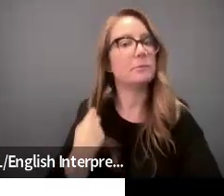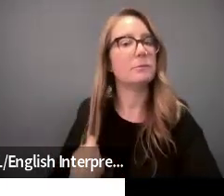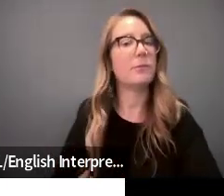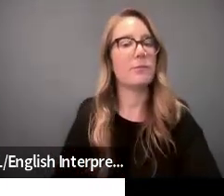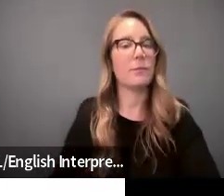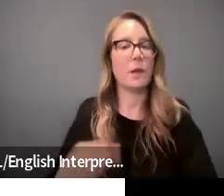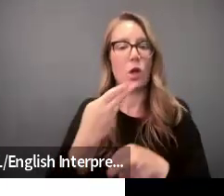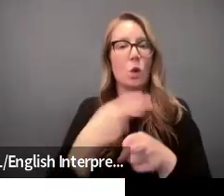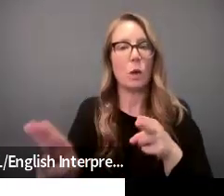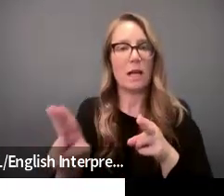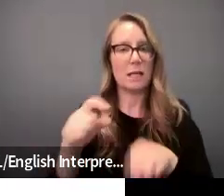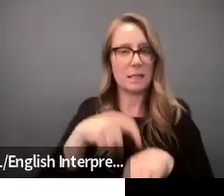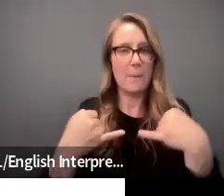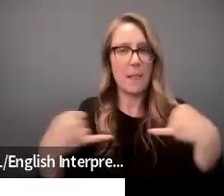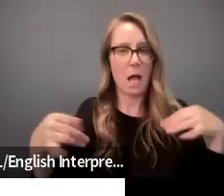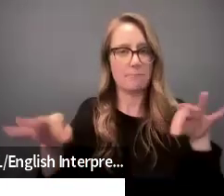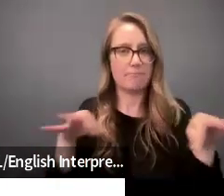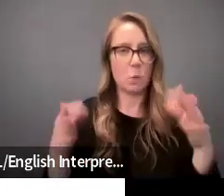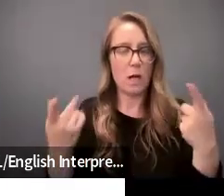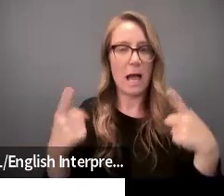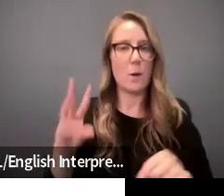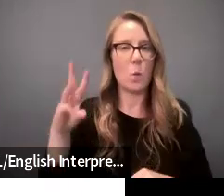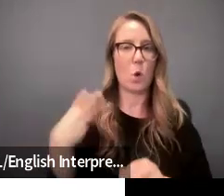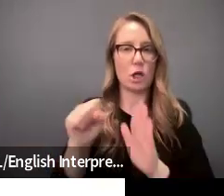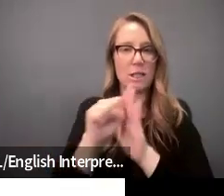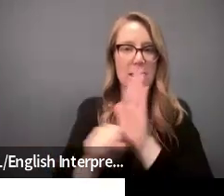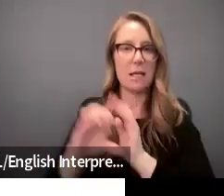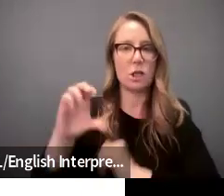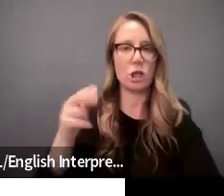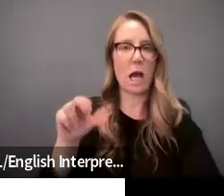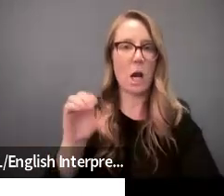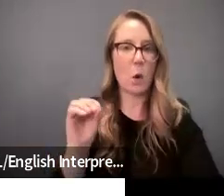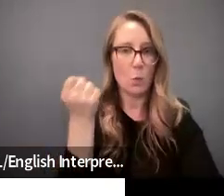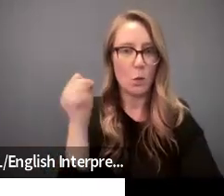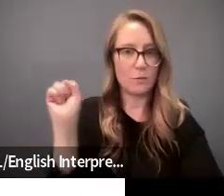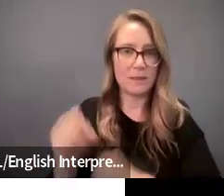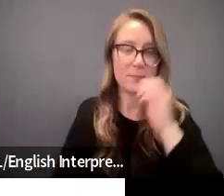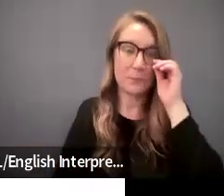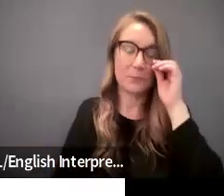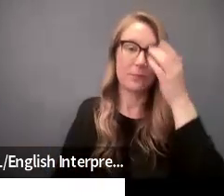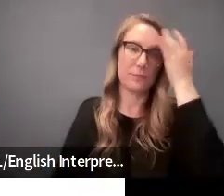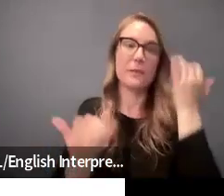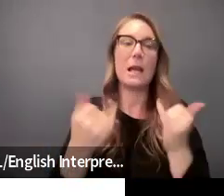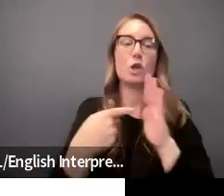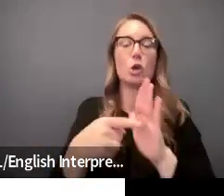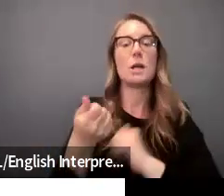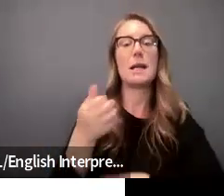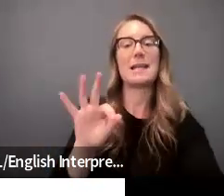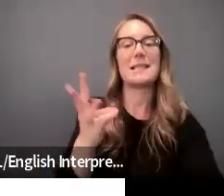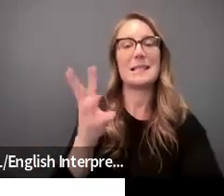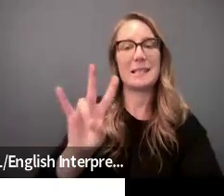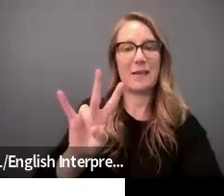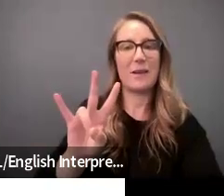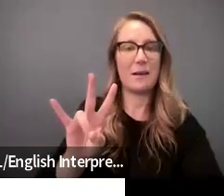And a quick timeline of what was happening in the Washington State Chicano movement. Here you see in